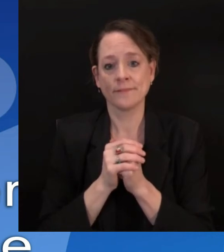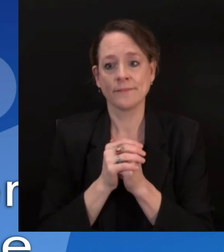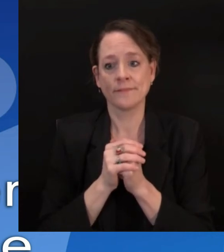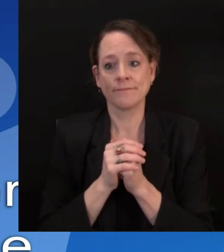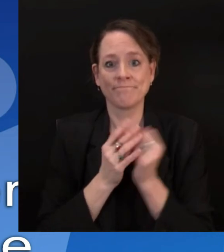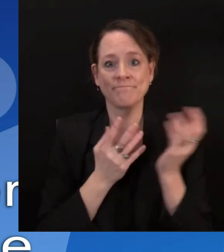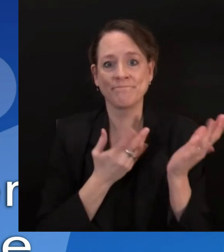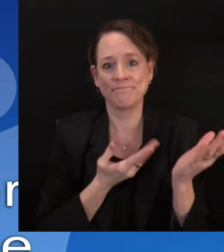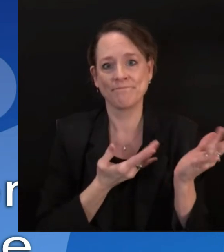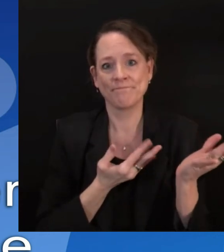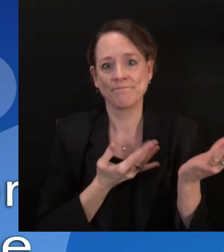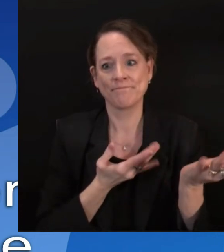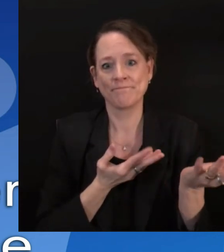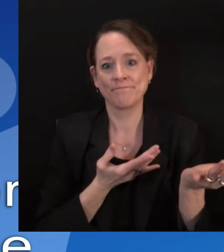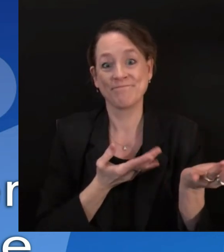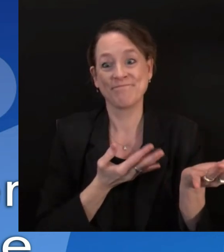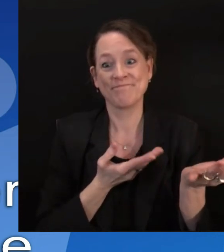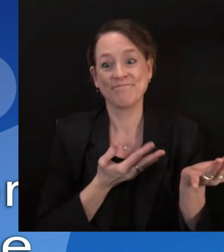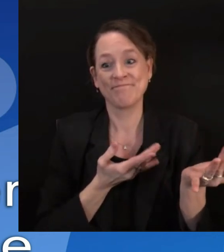And Mary Jo Ola?